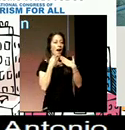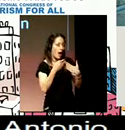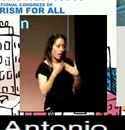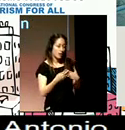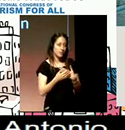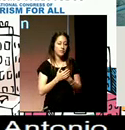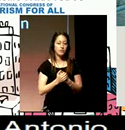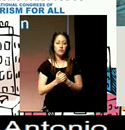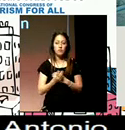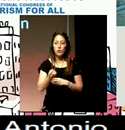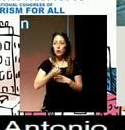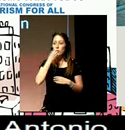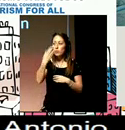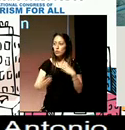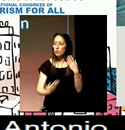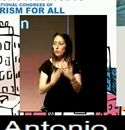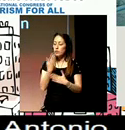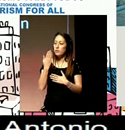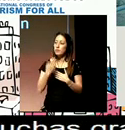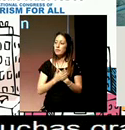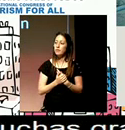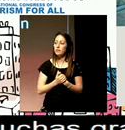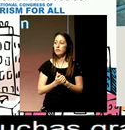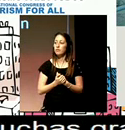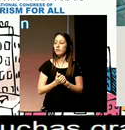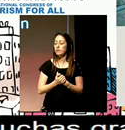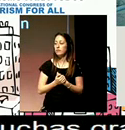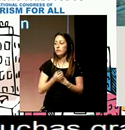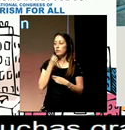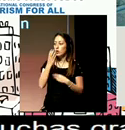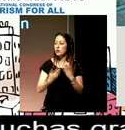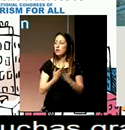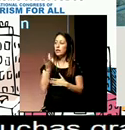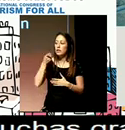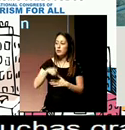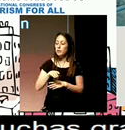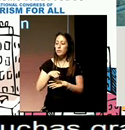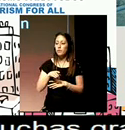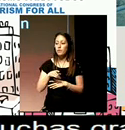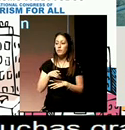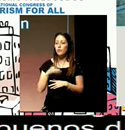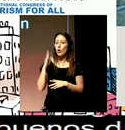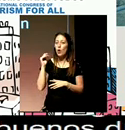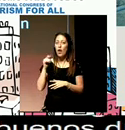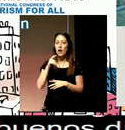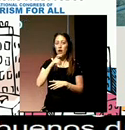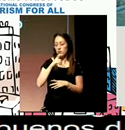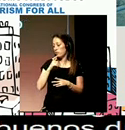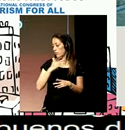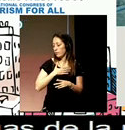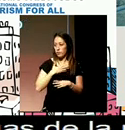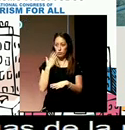Dear Francisco, good morning to everybody. I would also want to greet my colleagues.